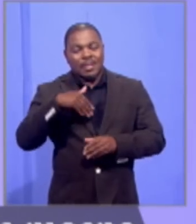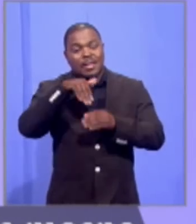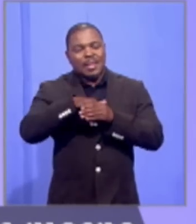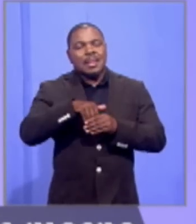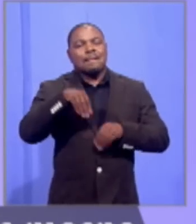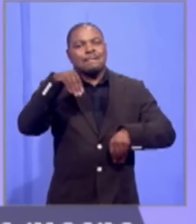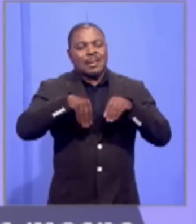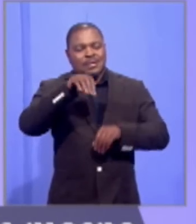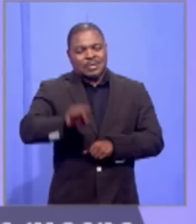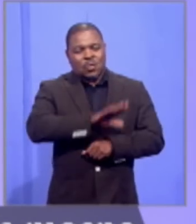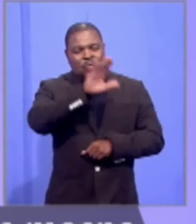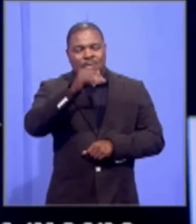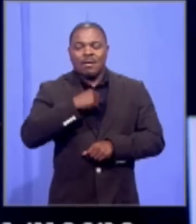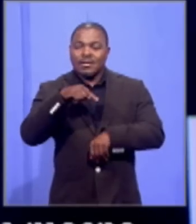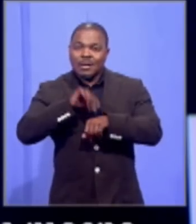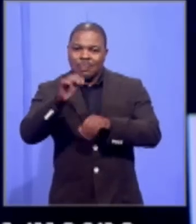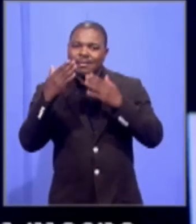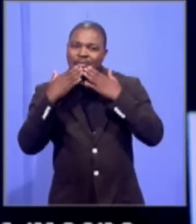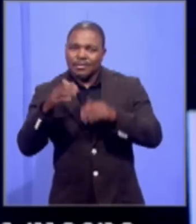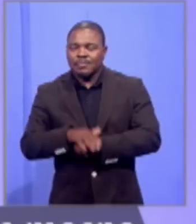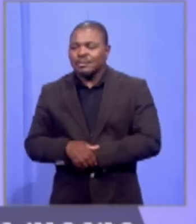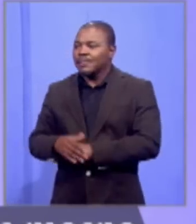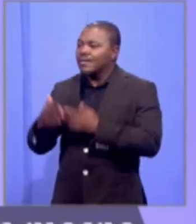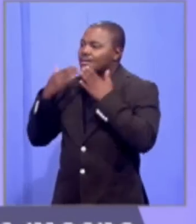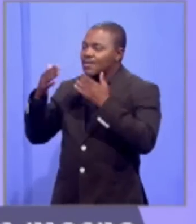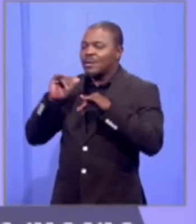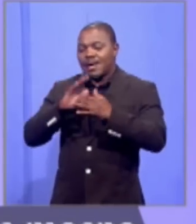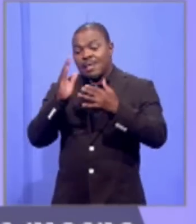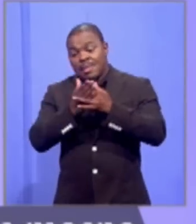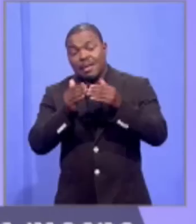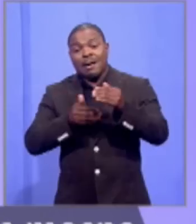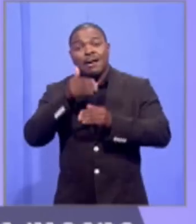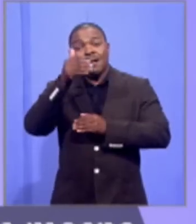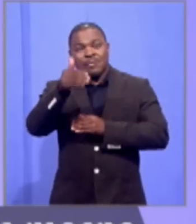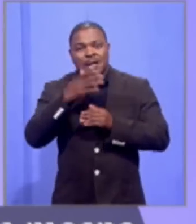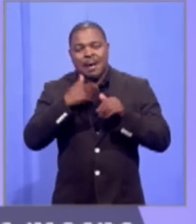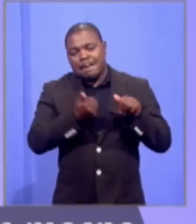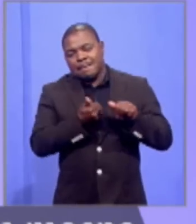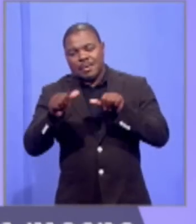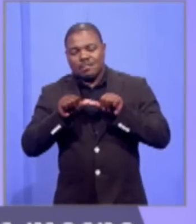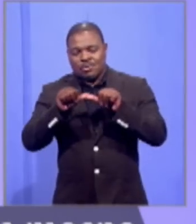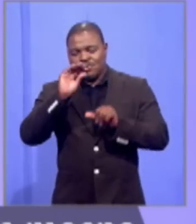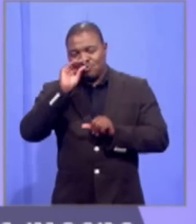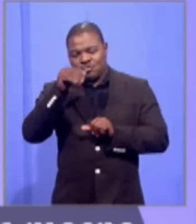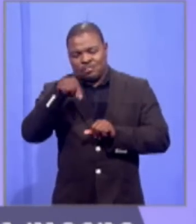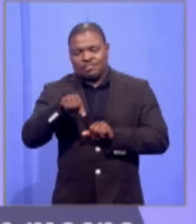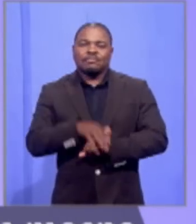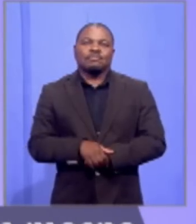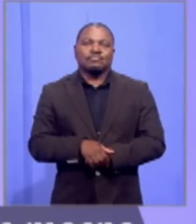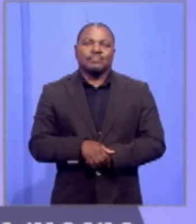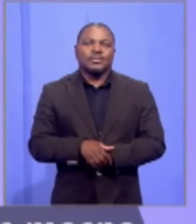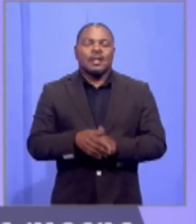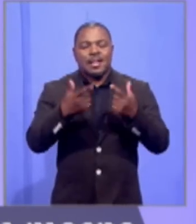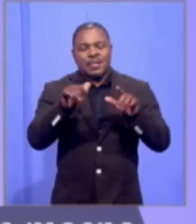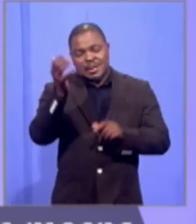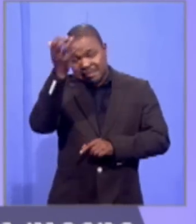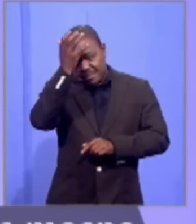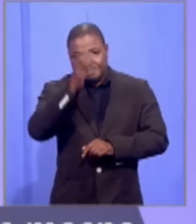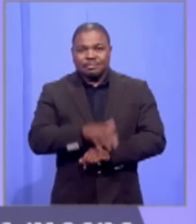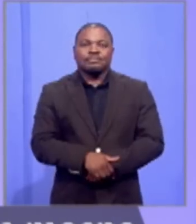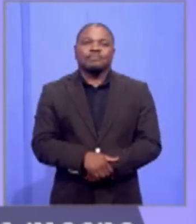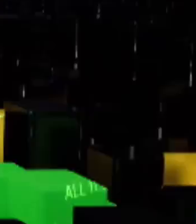Africa. Re lebogile nako ya lena. Tla leboga. Re fetela ka mabenkeleng ka morago ga fao re tlo boa re tšwela pele ka ditaba tša rena ka leleme la Sepedi.